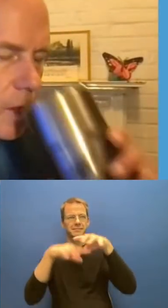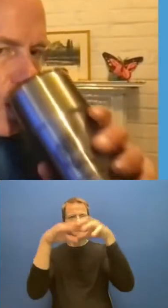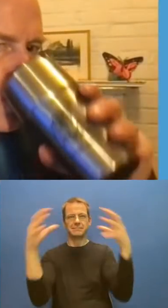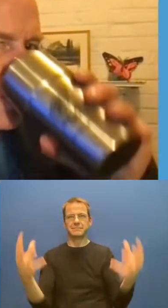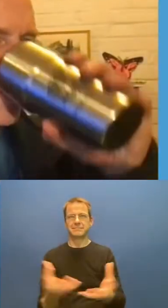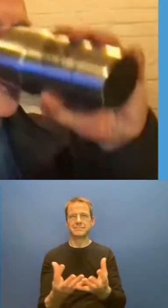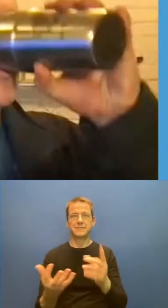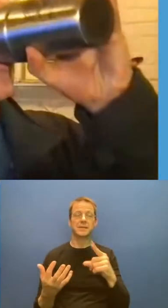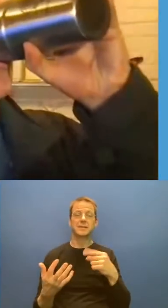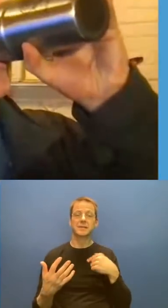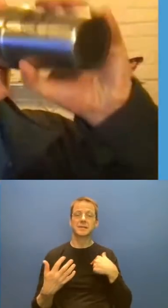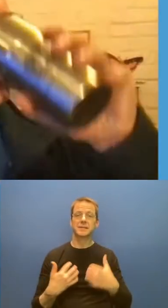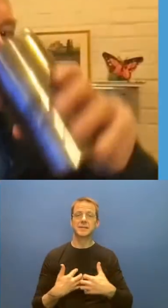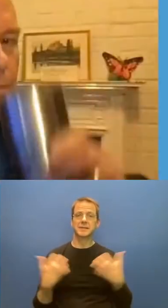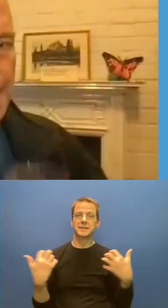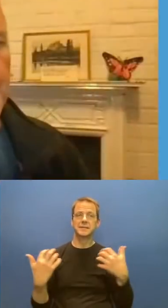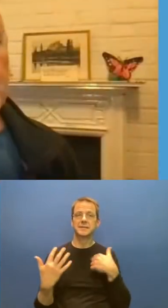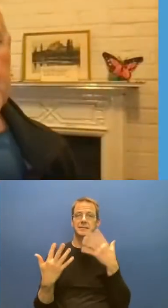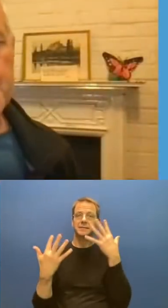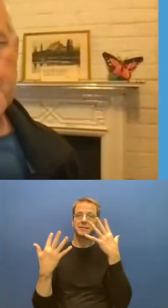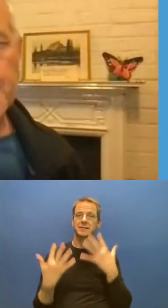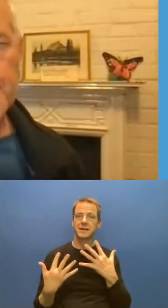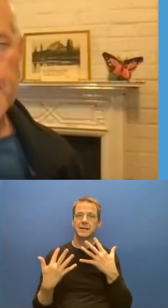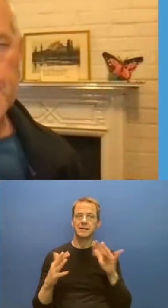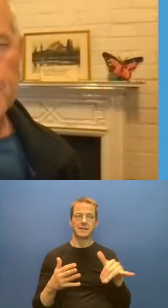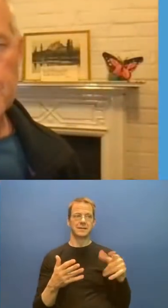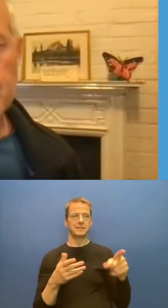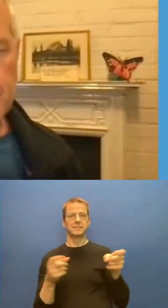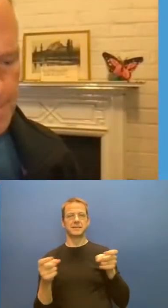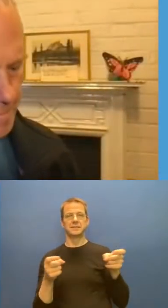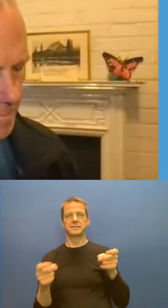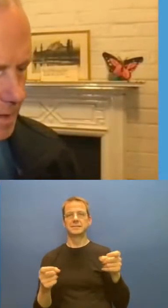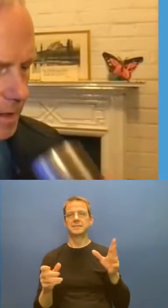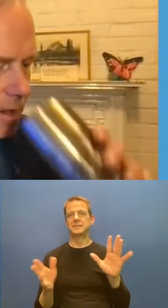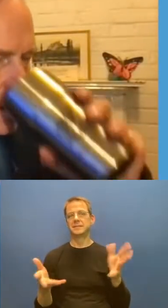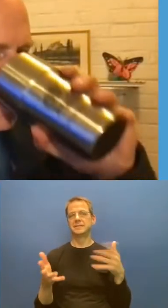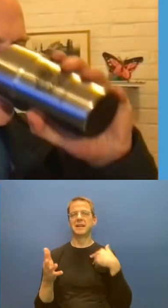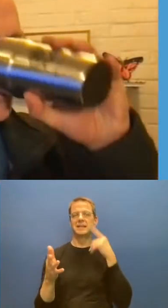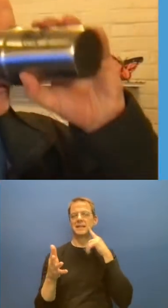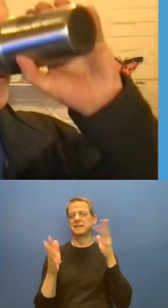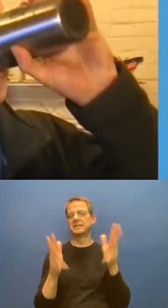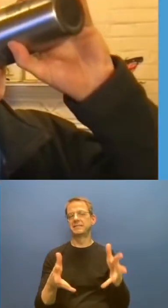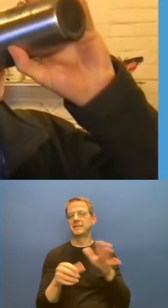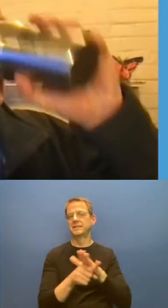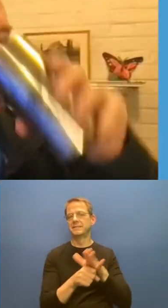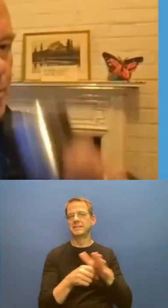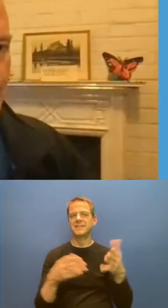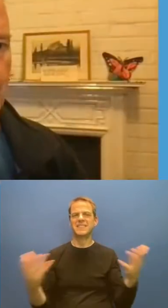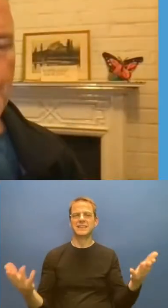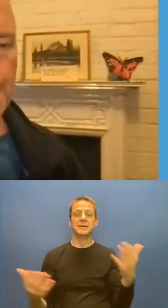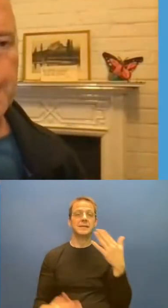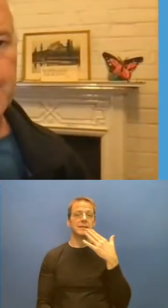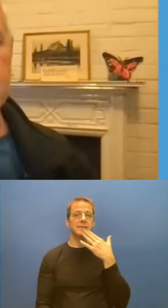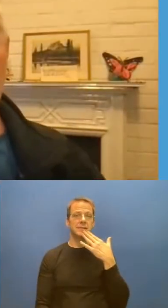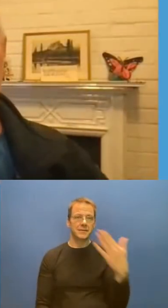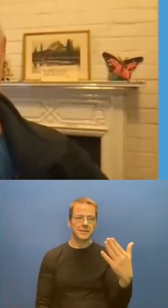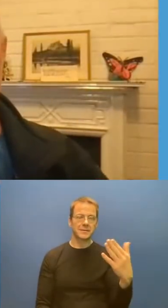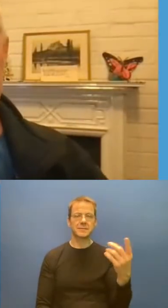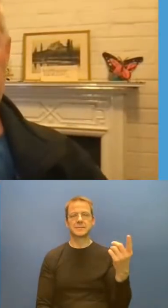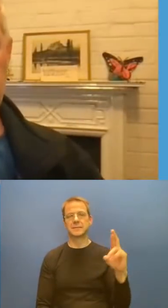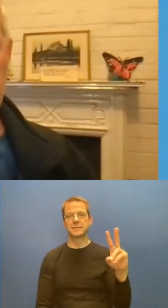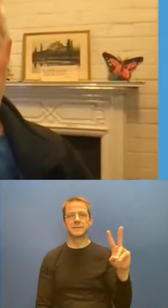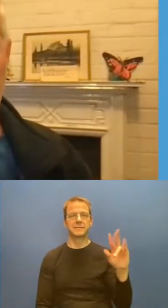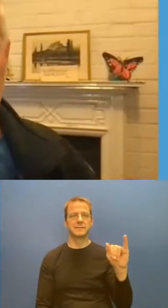Thank you very much, Dr. Vipond. As we keep diving into this conversation around Omicron variants,